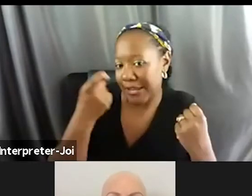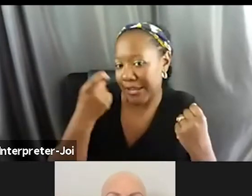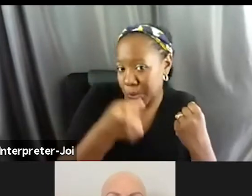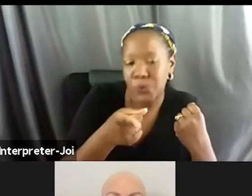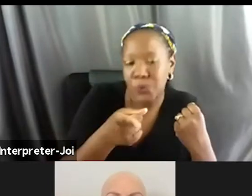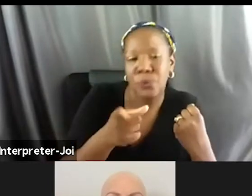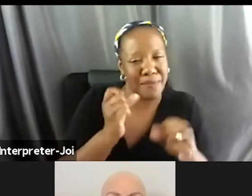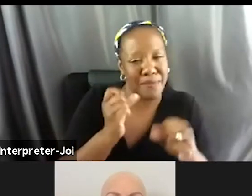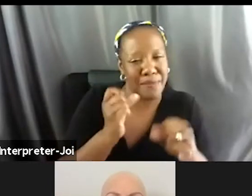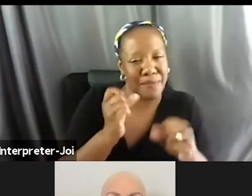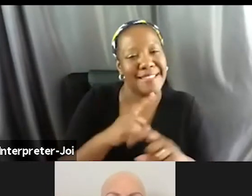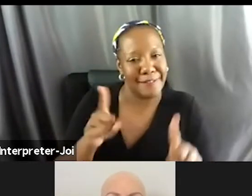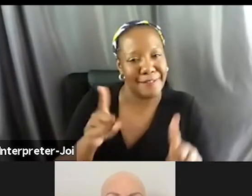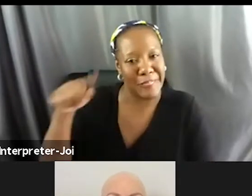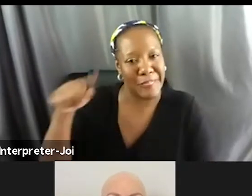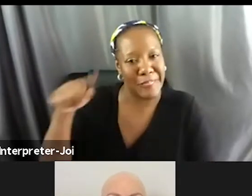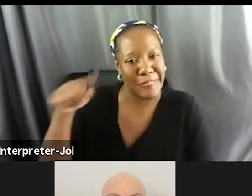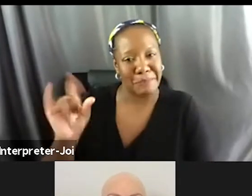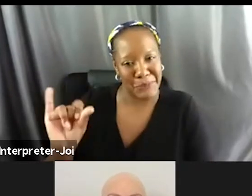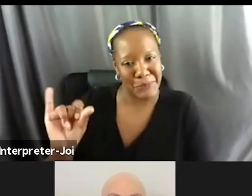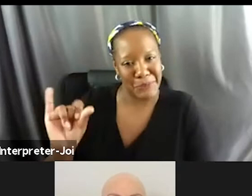thank you.